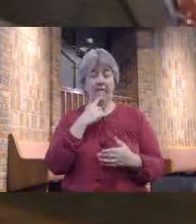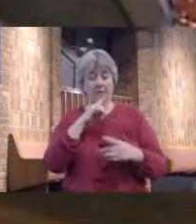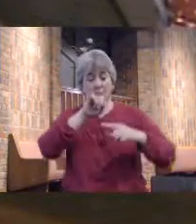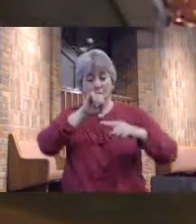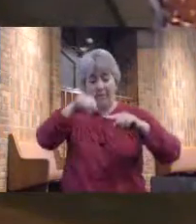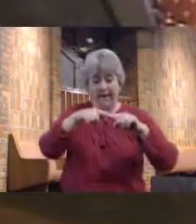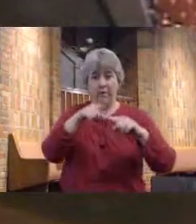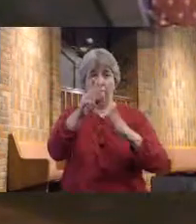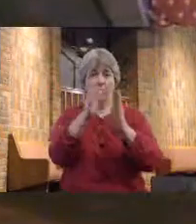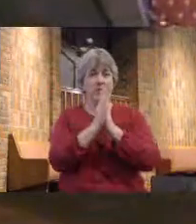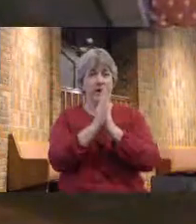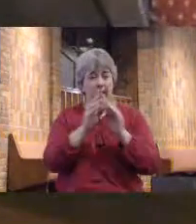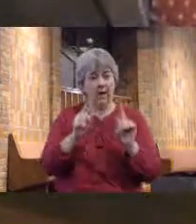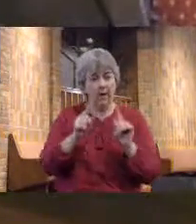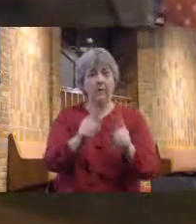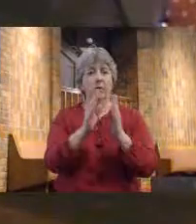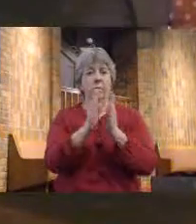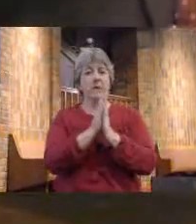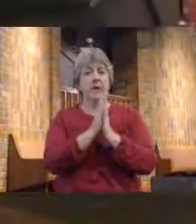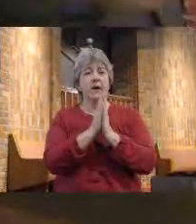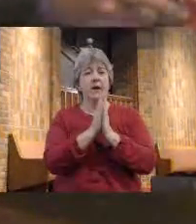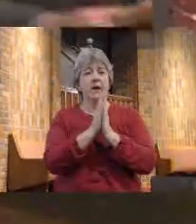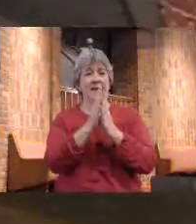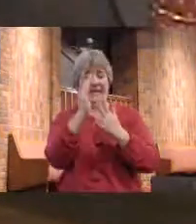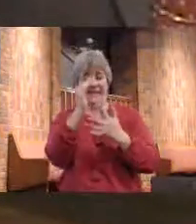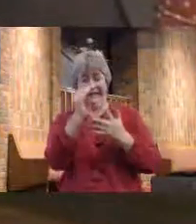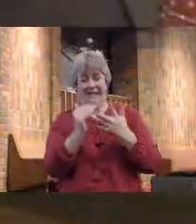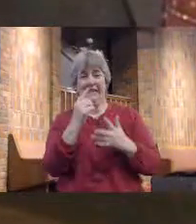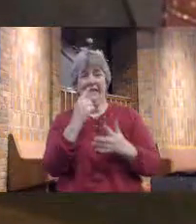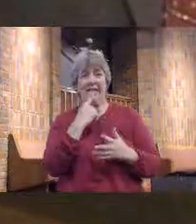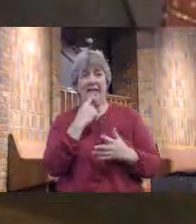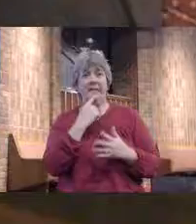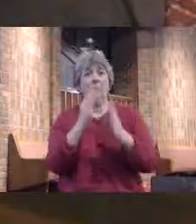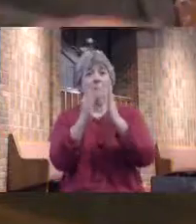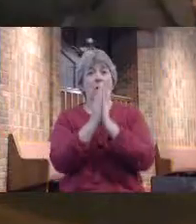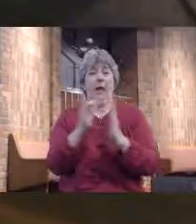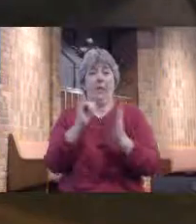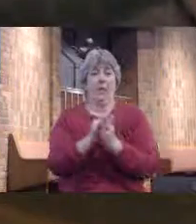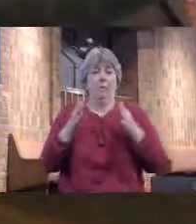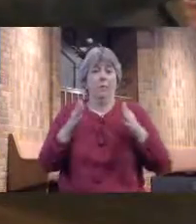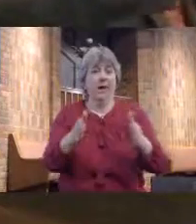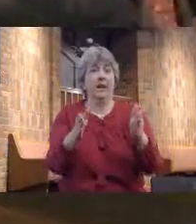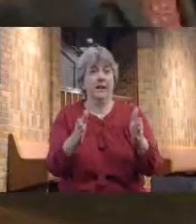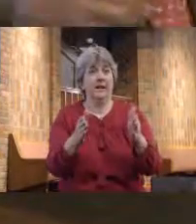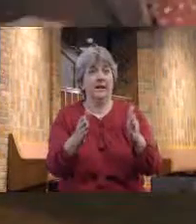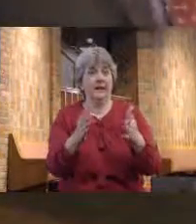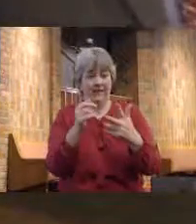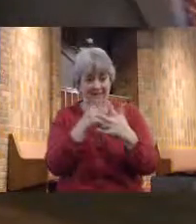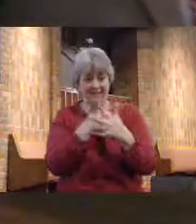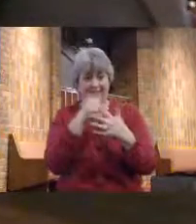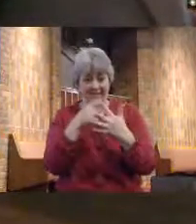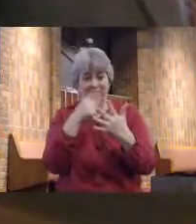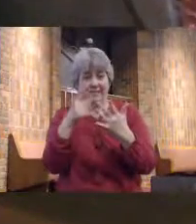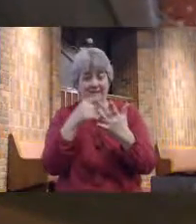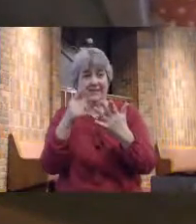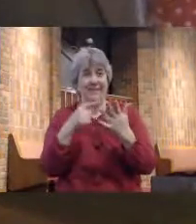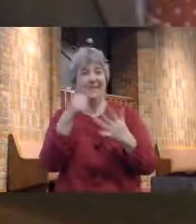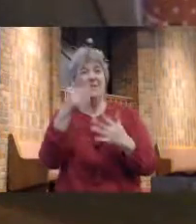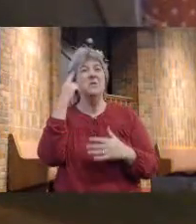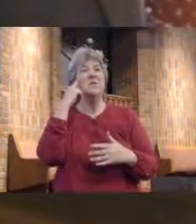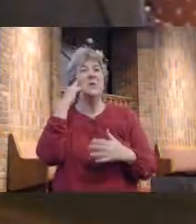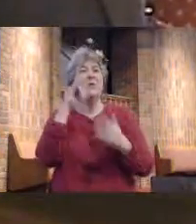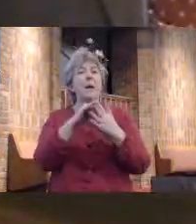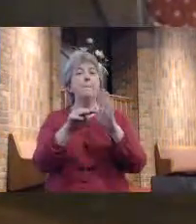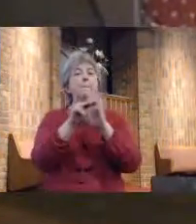9. In this manner, therefore, pray. And you know that model, that sometimes we describe it as the model